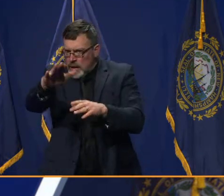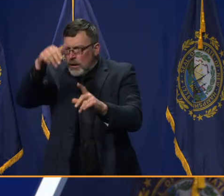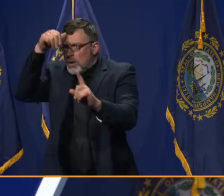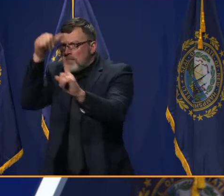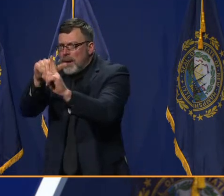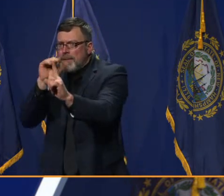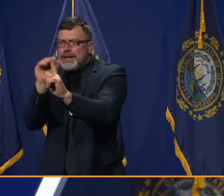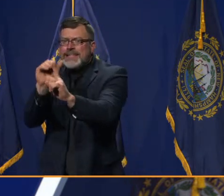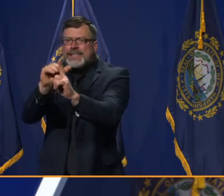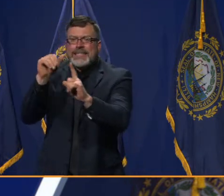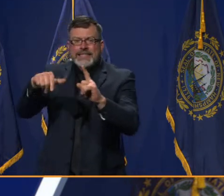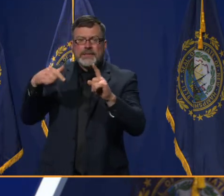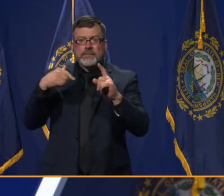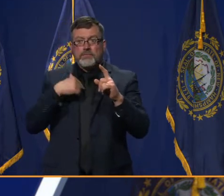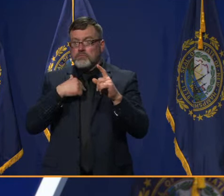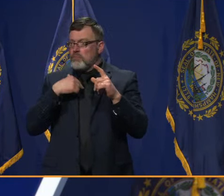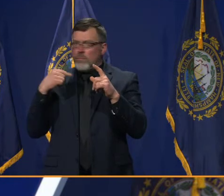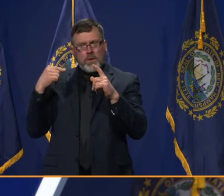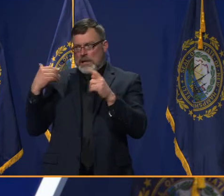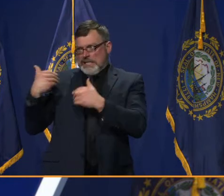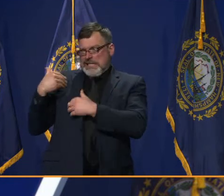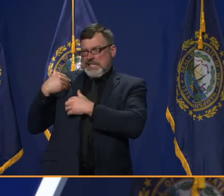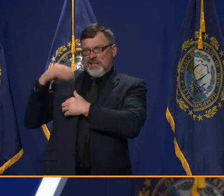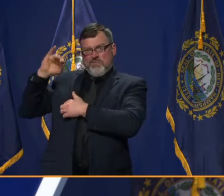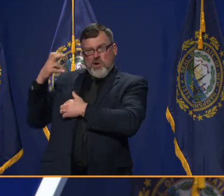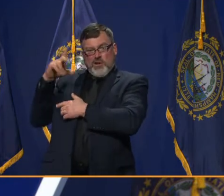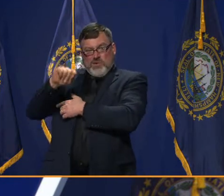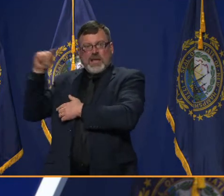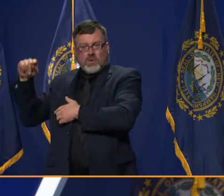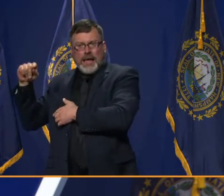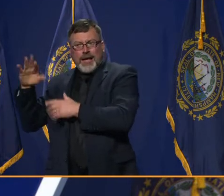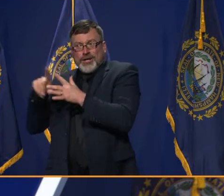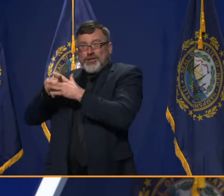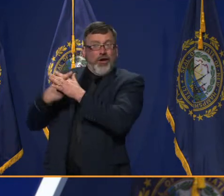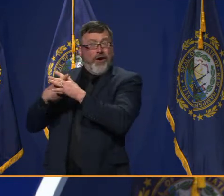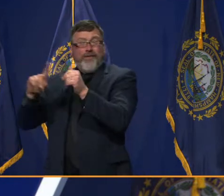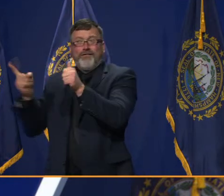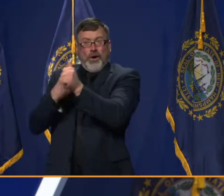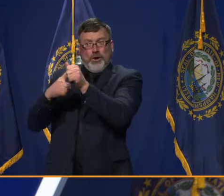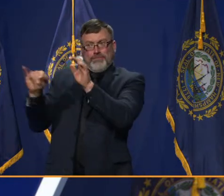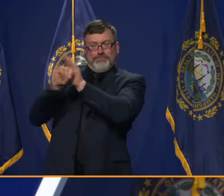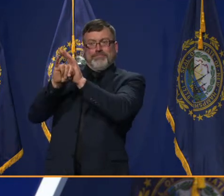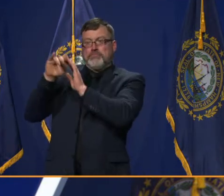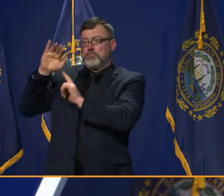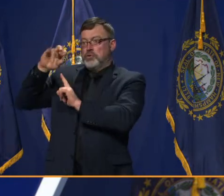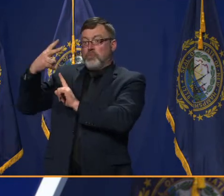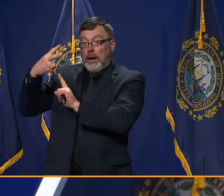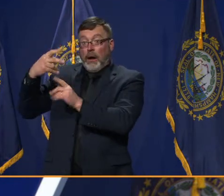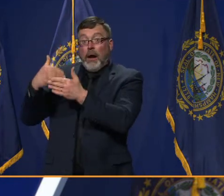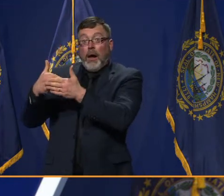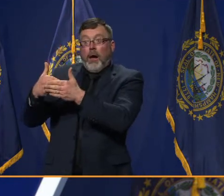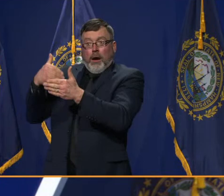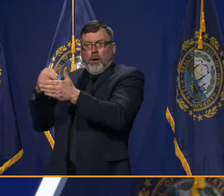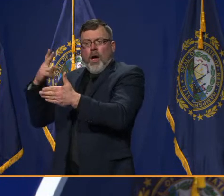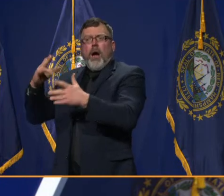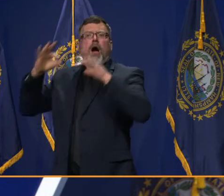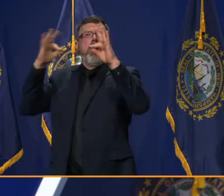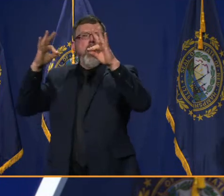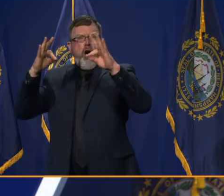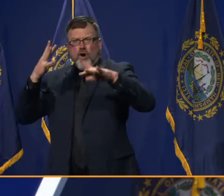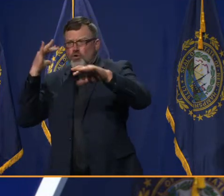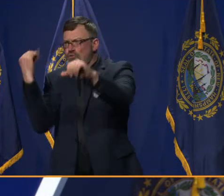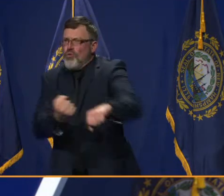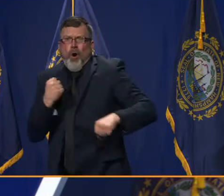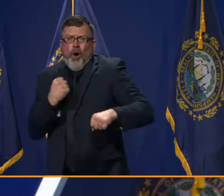first case of COVID back on March 2nd, New Hampshire was stronger than it ever had been before. We had the strongest economy in the Northeast,